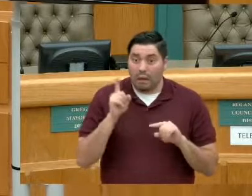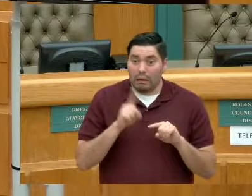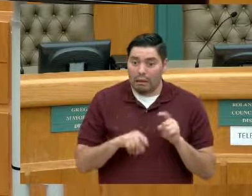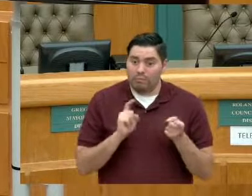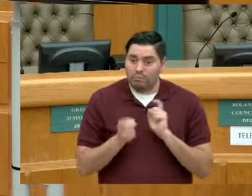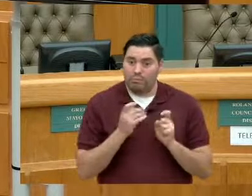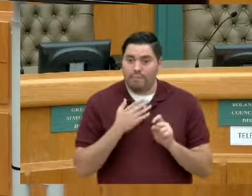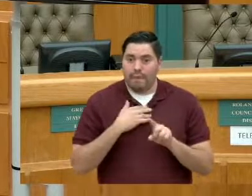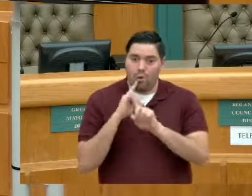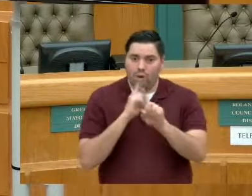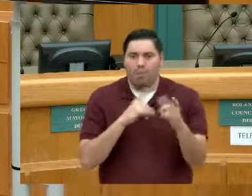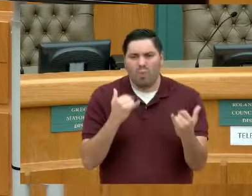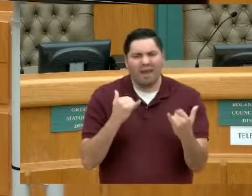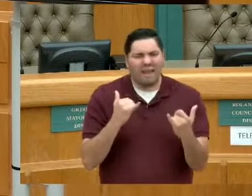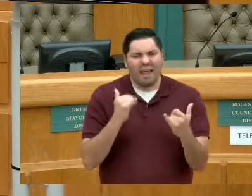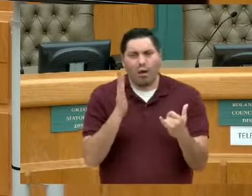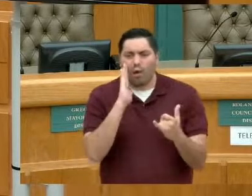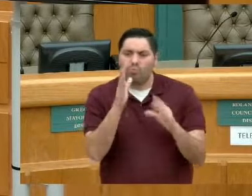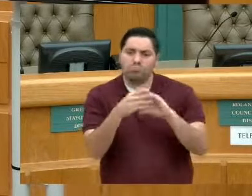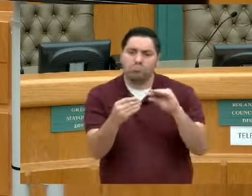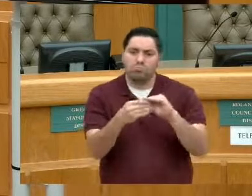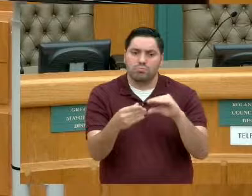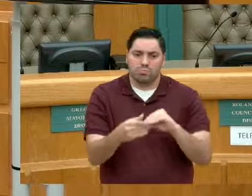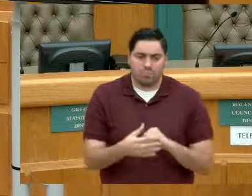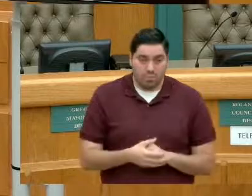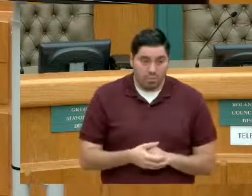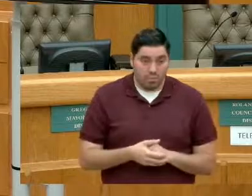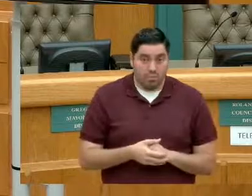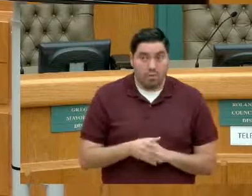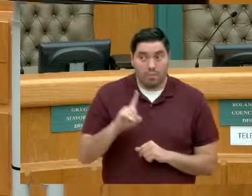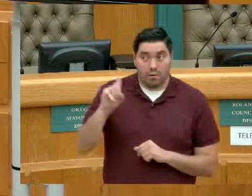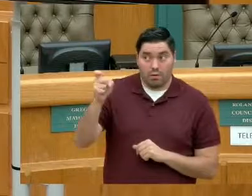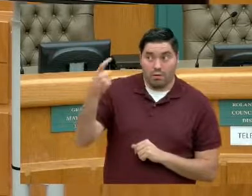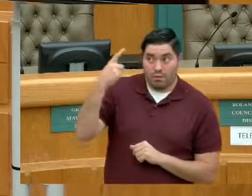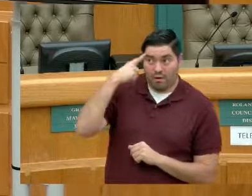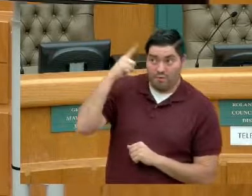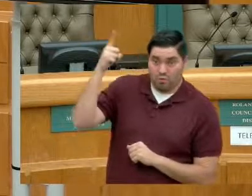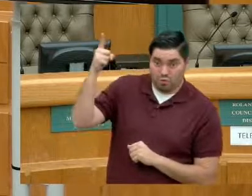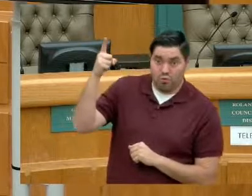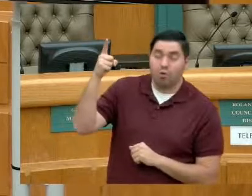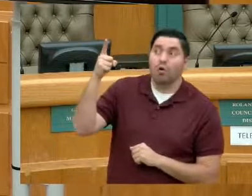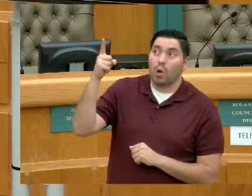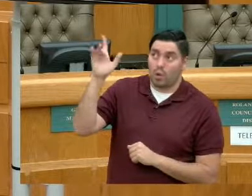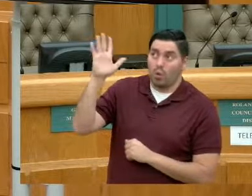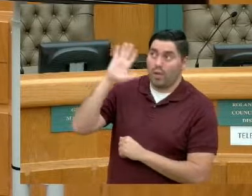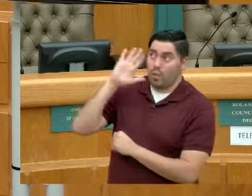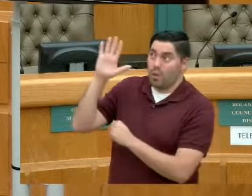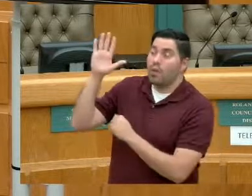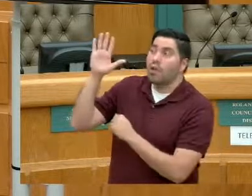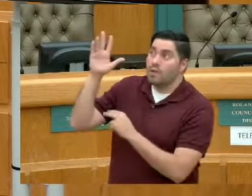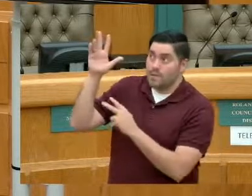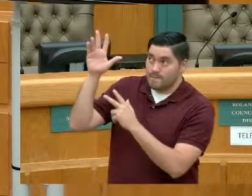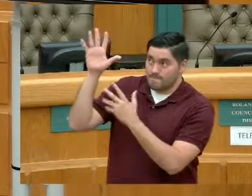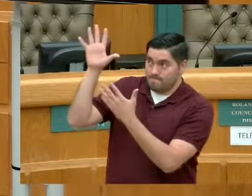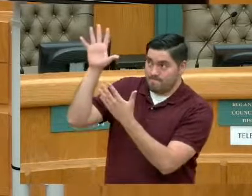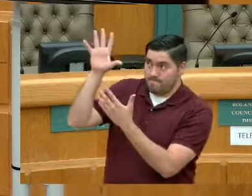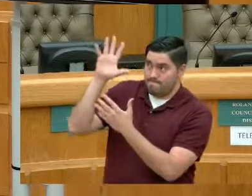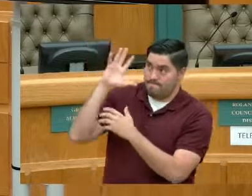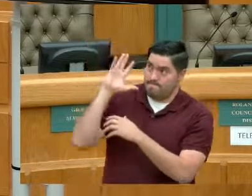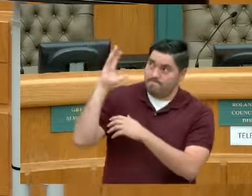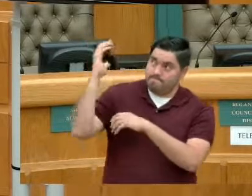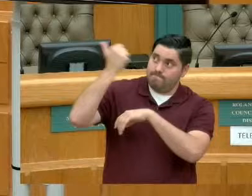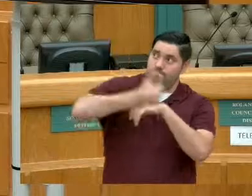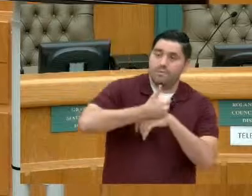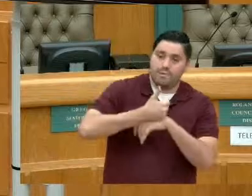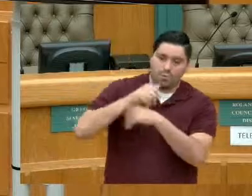giving you an audible right now that everything that the governor has, we will mimic here in Nueces County. And although we have the